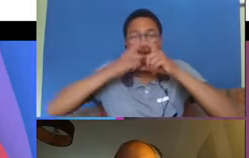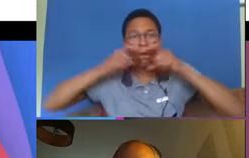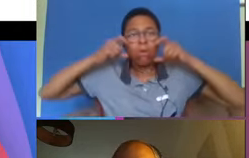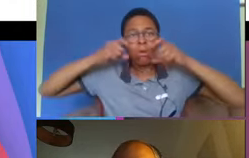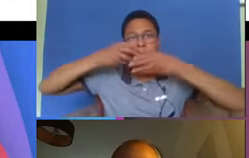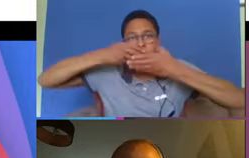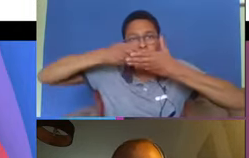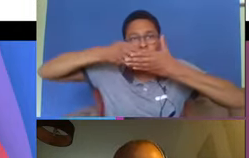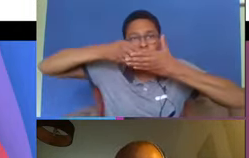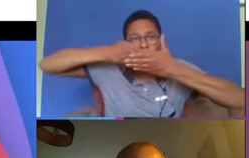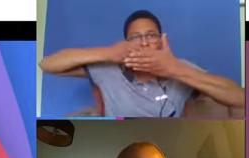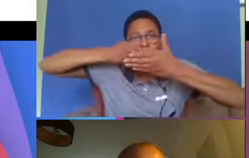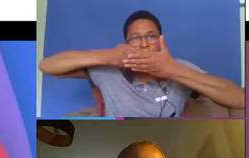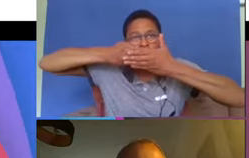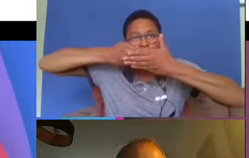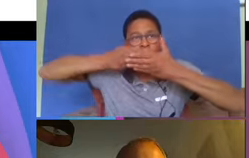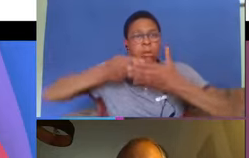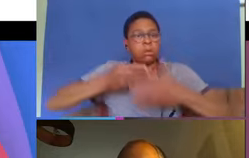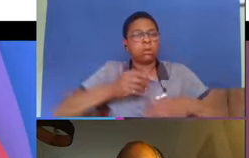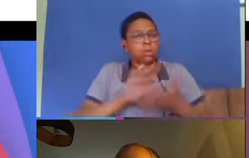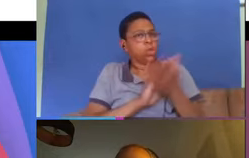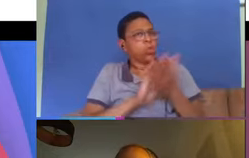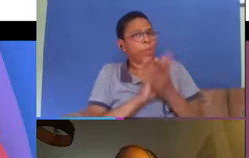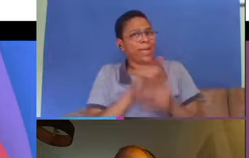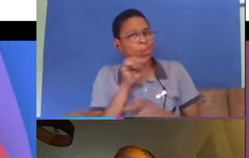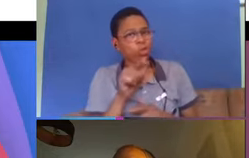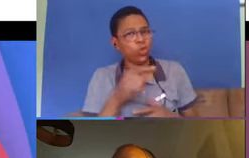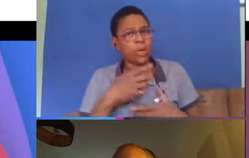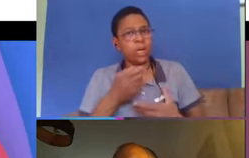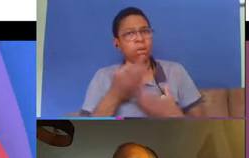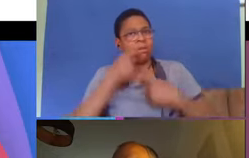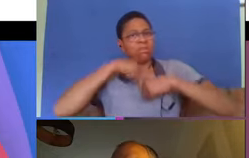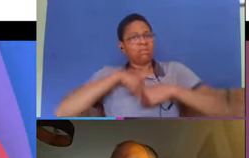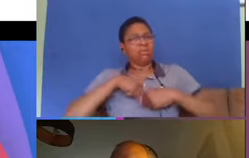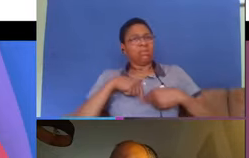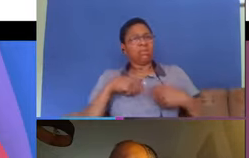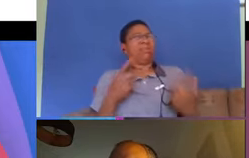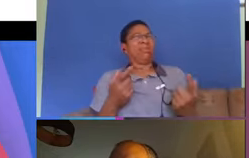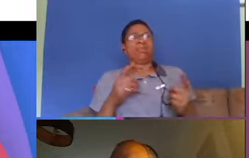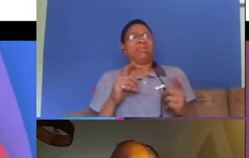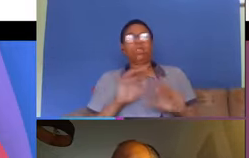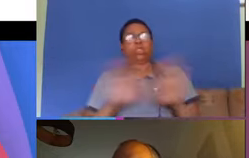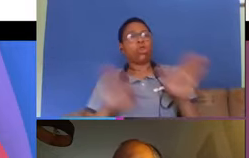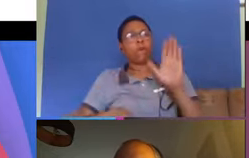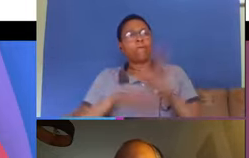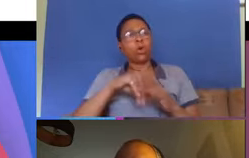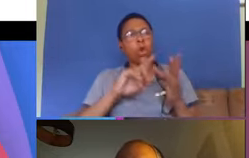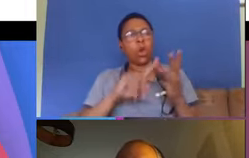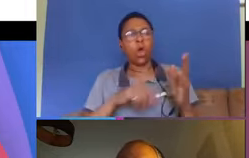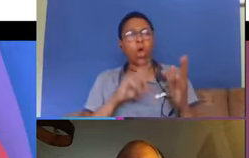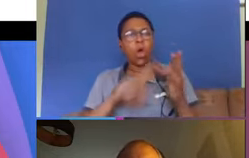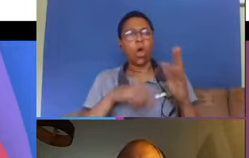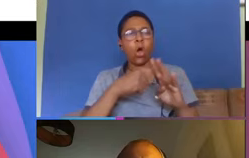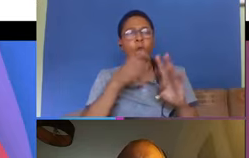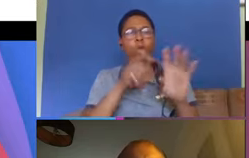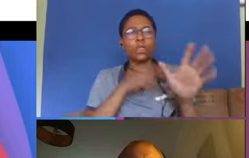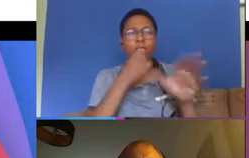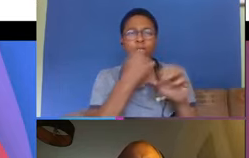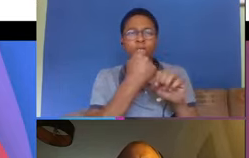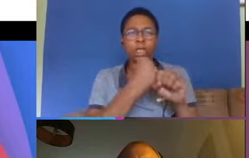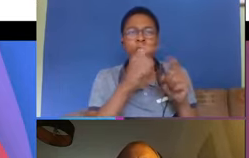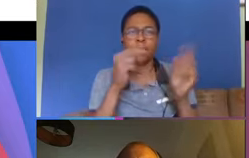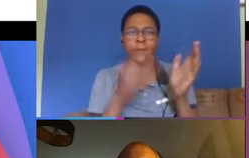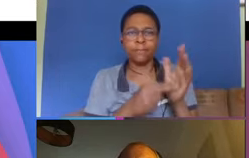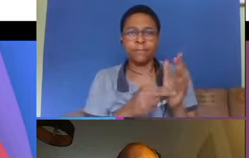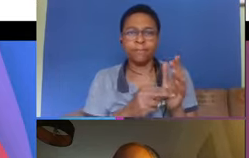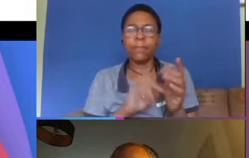The biggest, I think, aspect of it is going to be around the anxiety of people feeling it when they're first wearing it and having to exercise quite hard, that